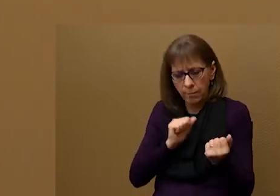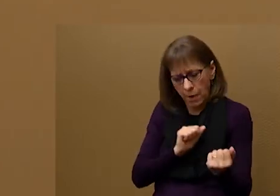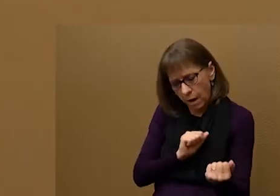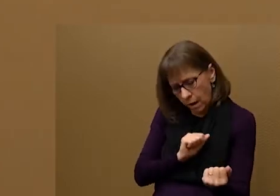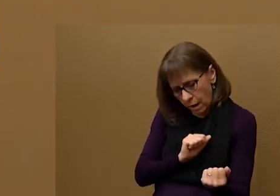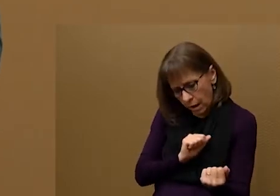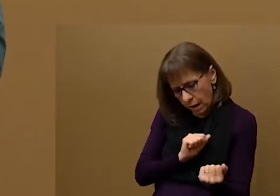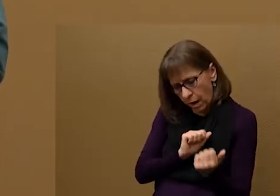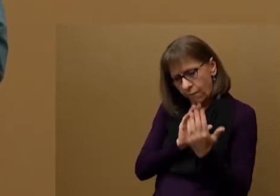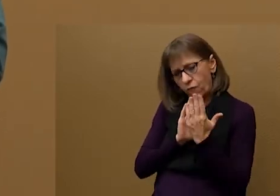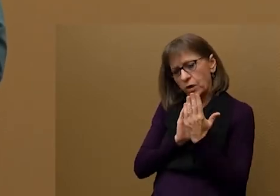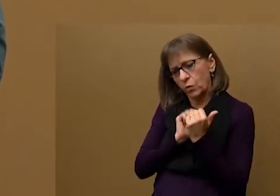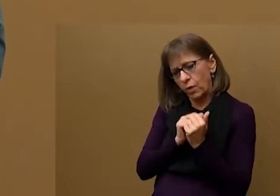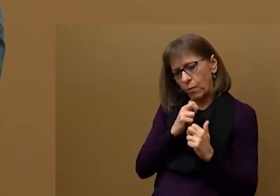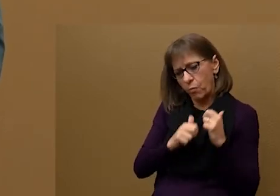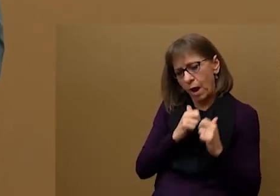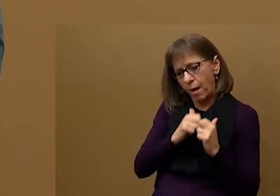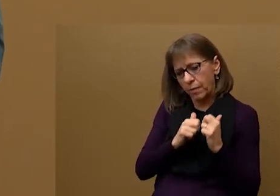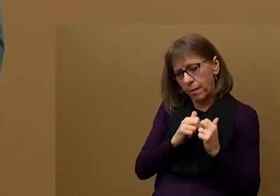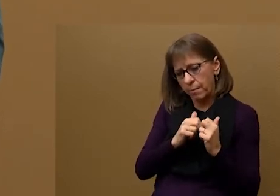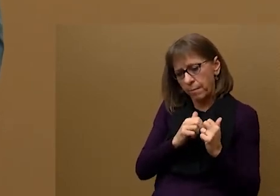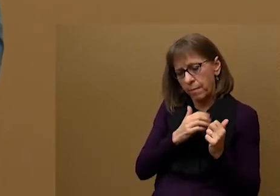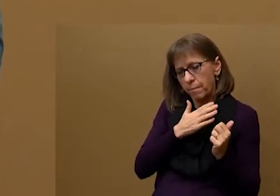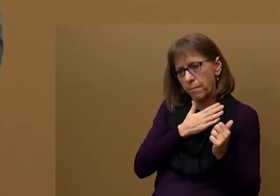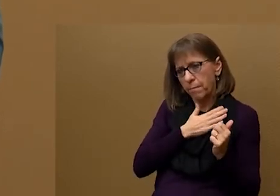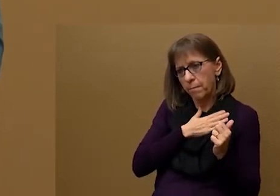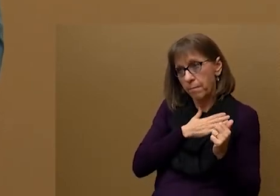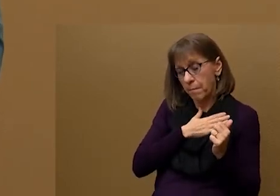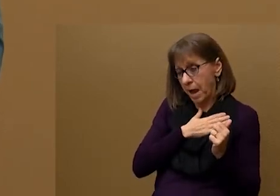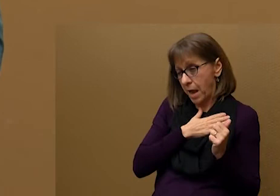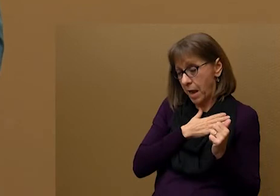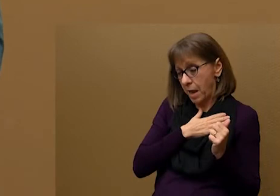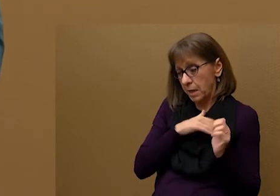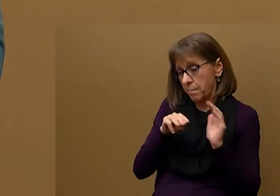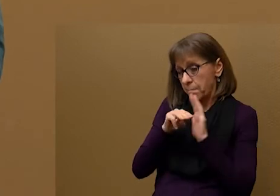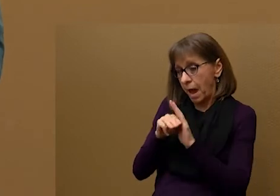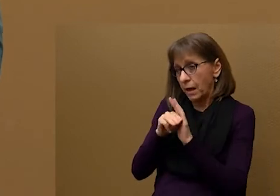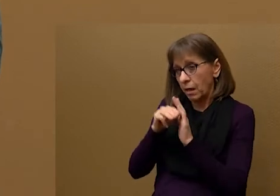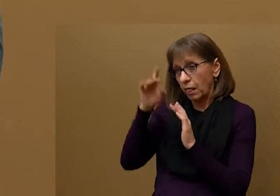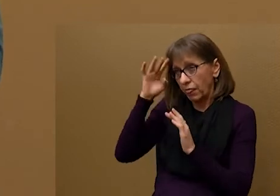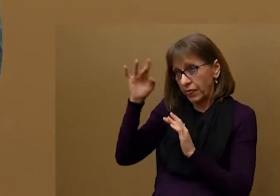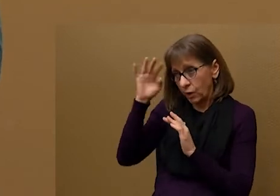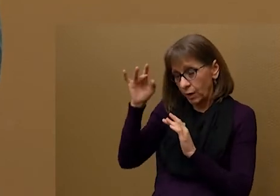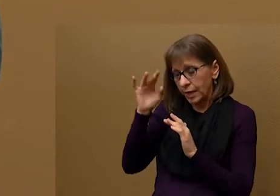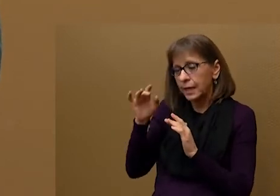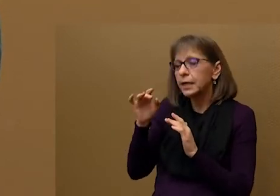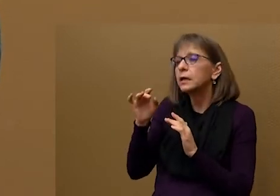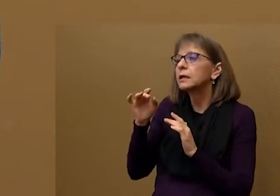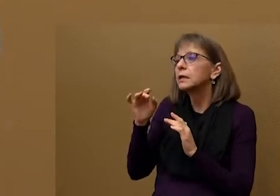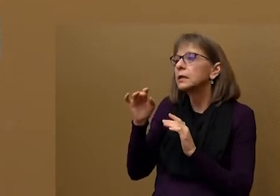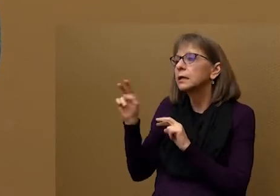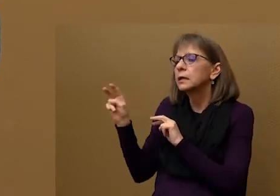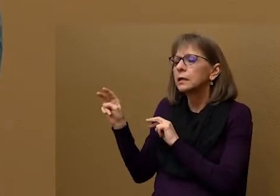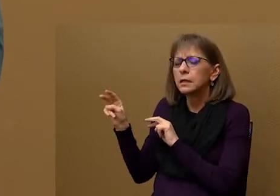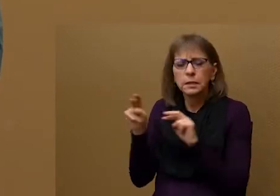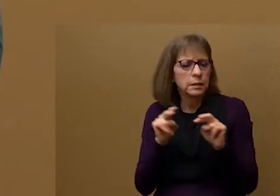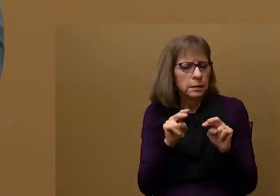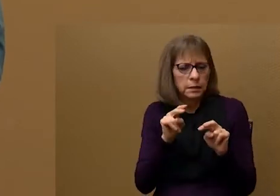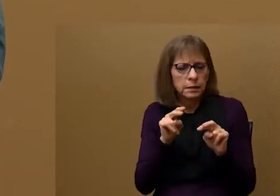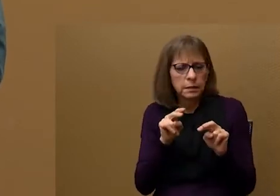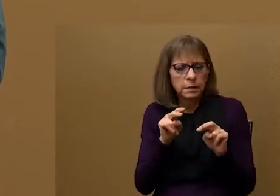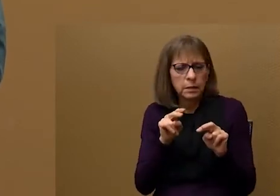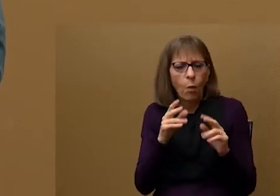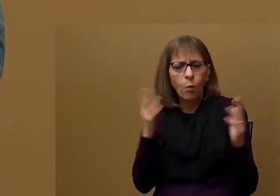when I'm confronted with a problem, my go-to model theory is what